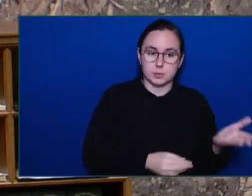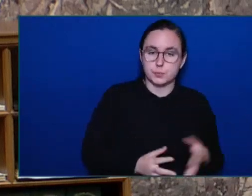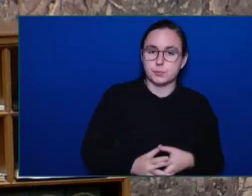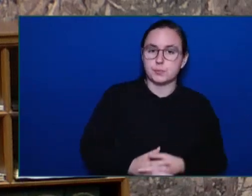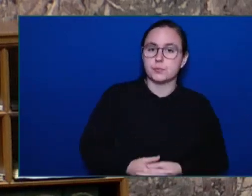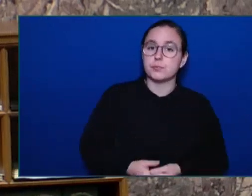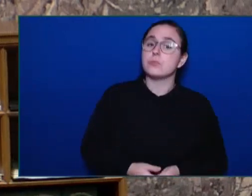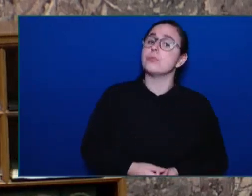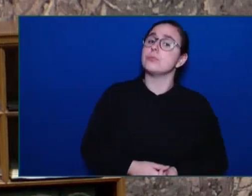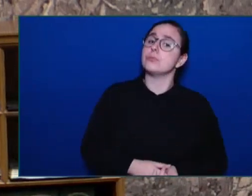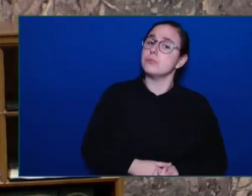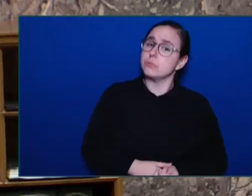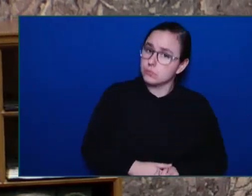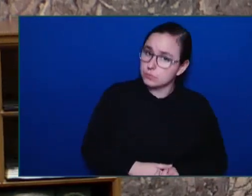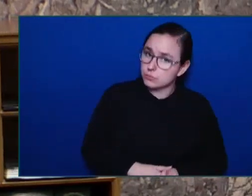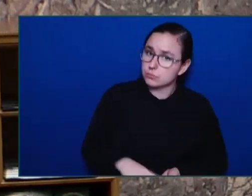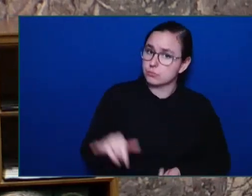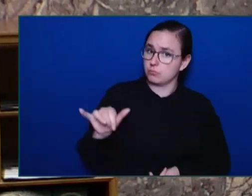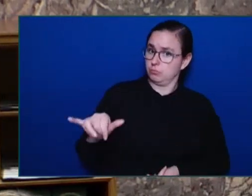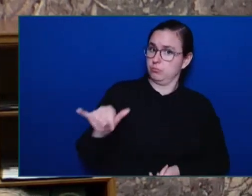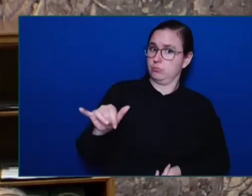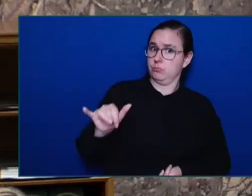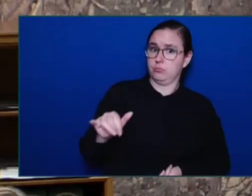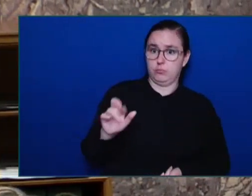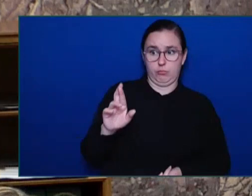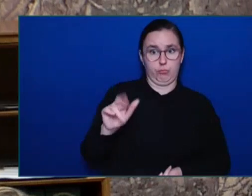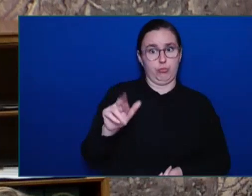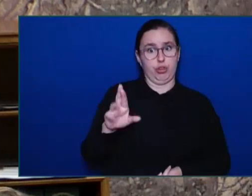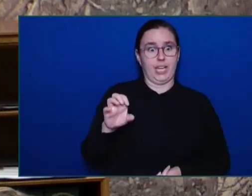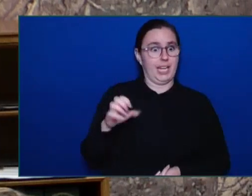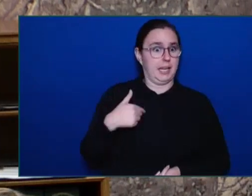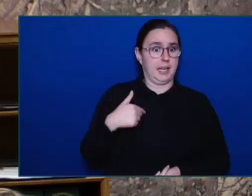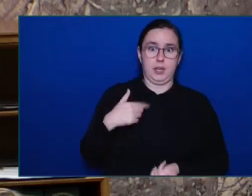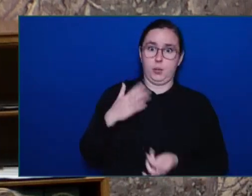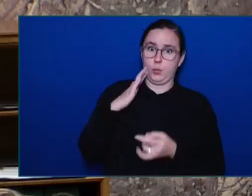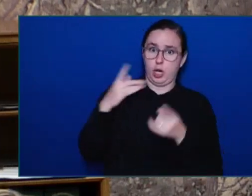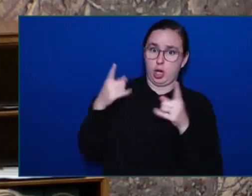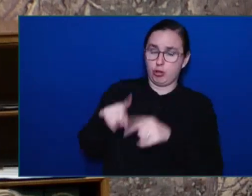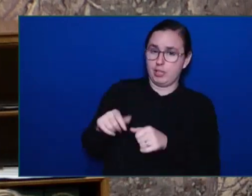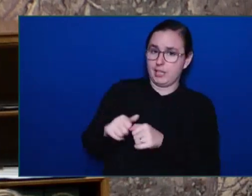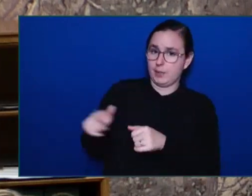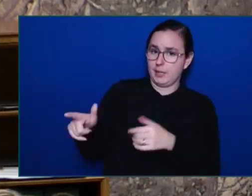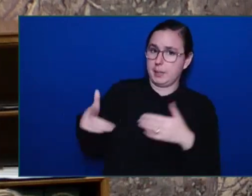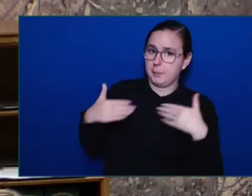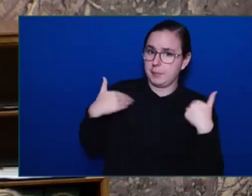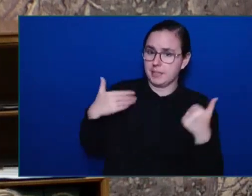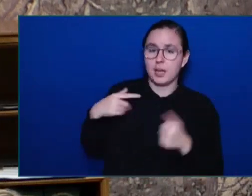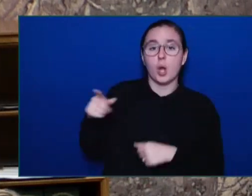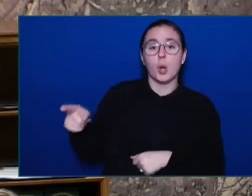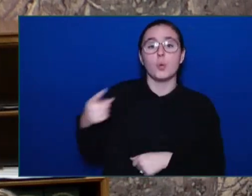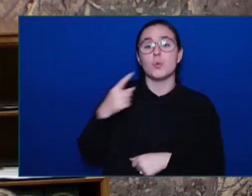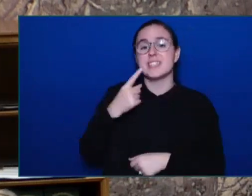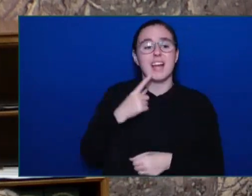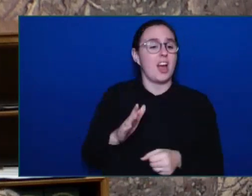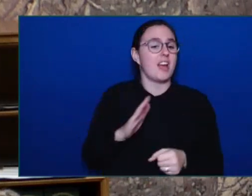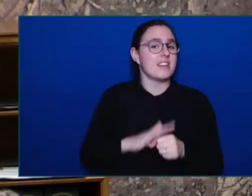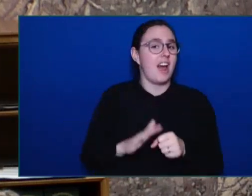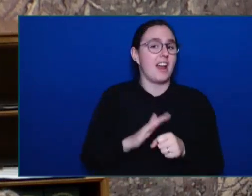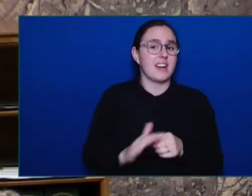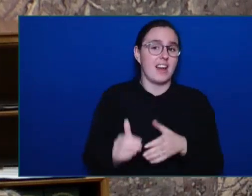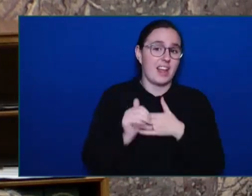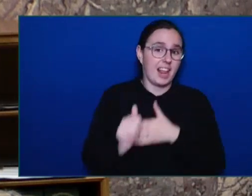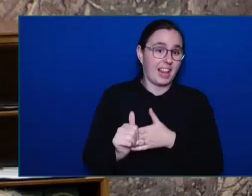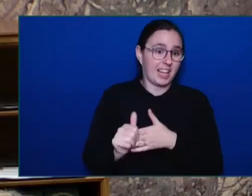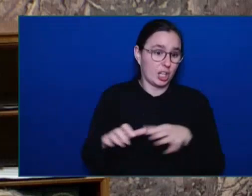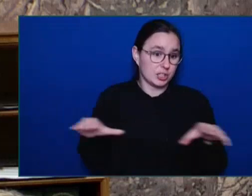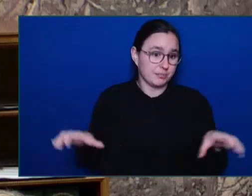enough leadership on this over the last 6 years. I would remind the member that you've been in government. This is your second term and your sixth year,